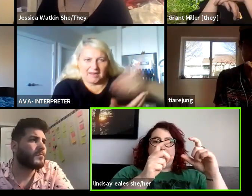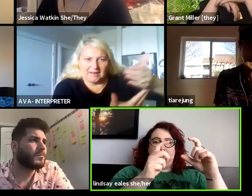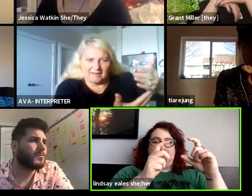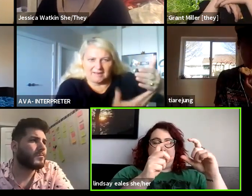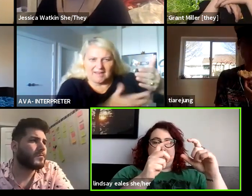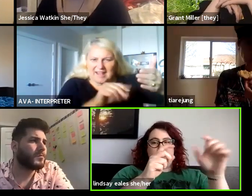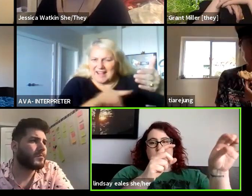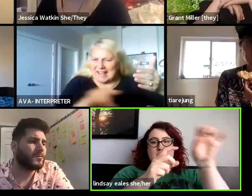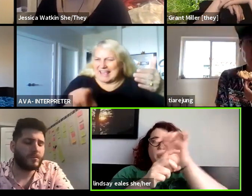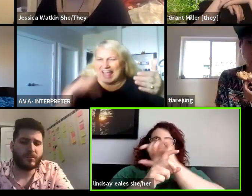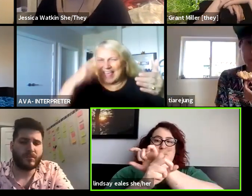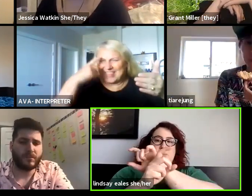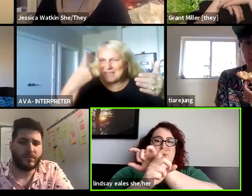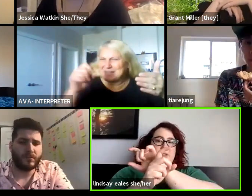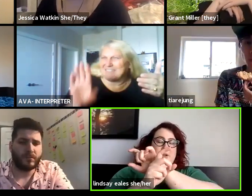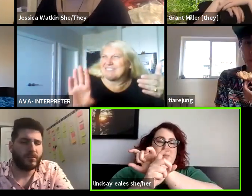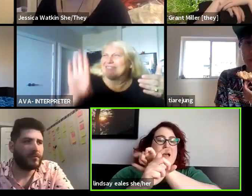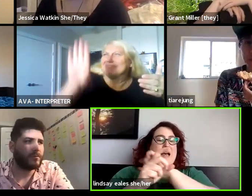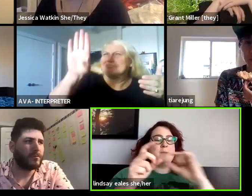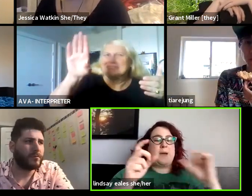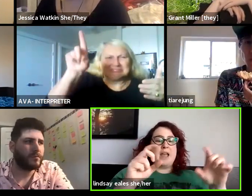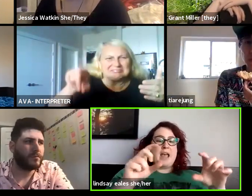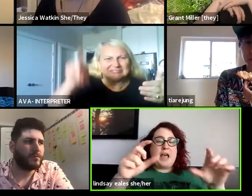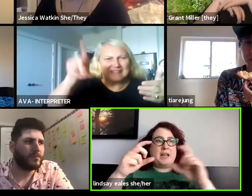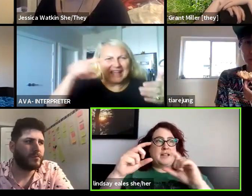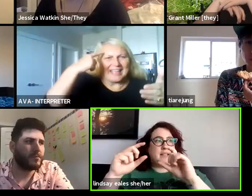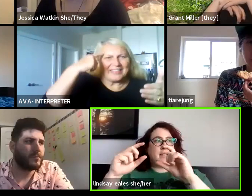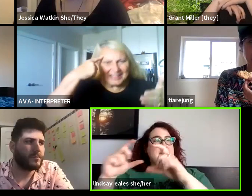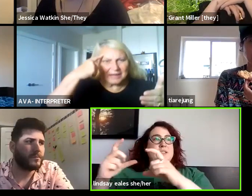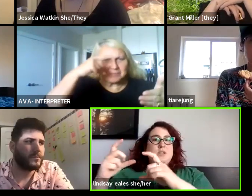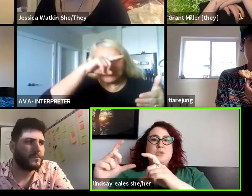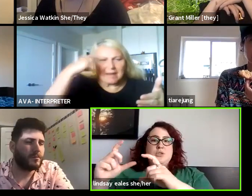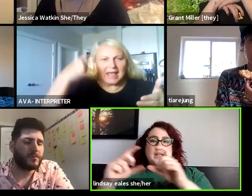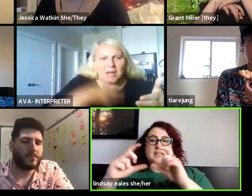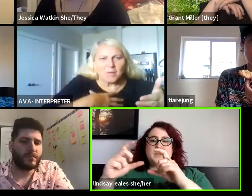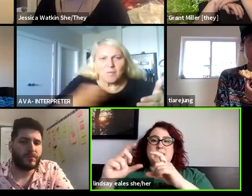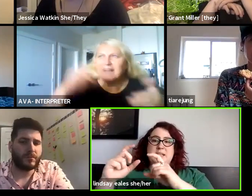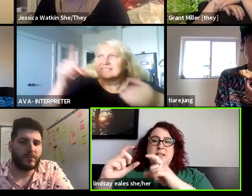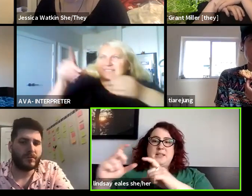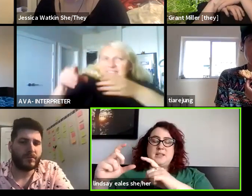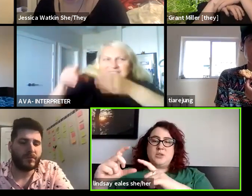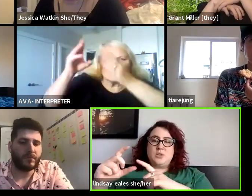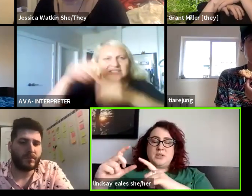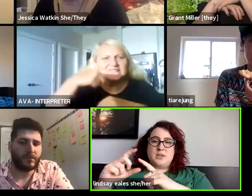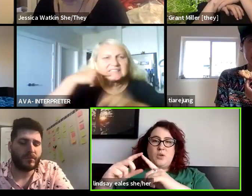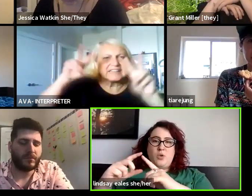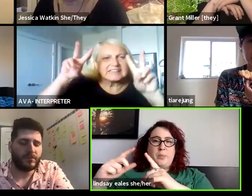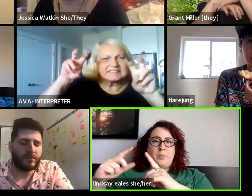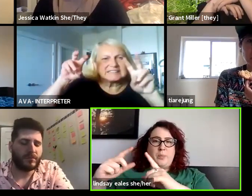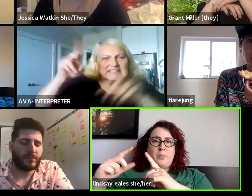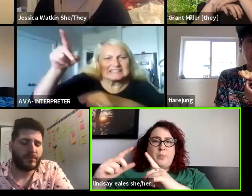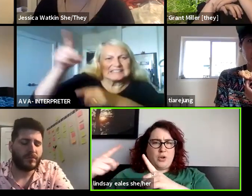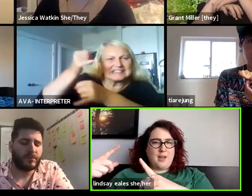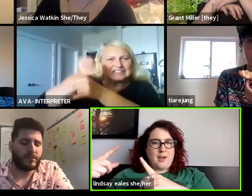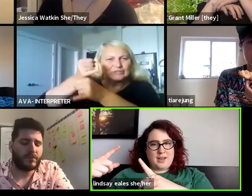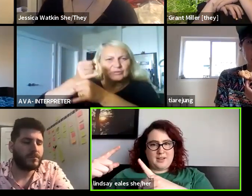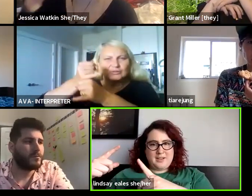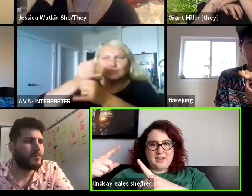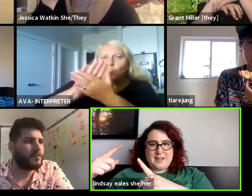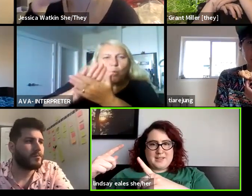higher up on the page, but just under the green pathway. And it said institution, next to it, it said institutions are